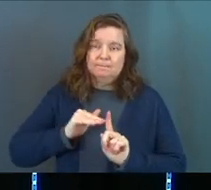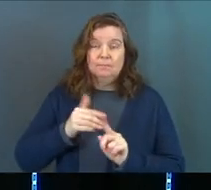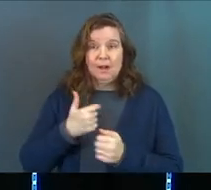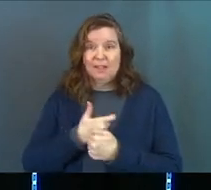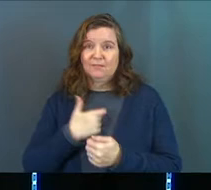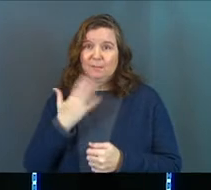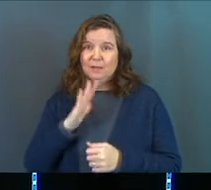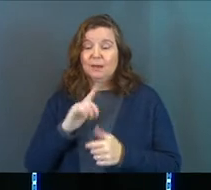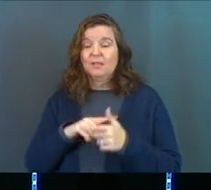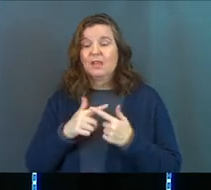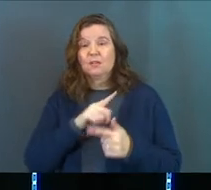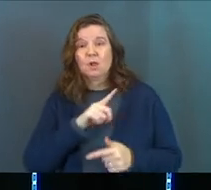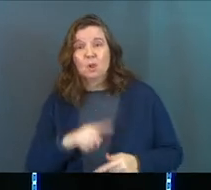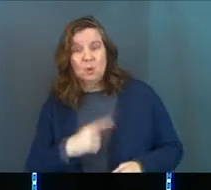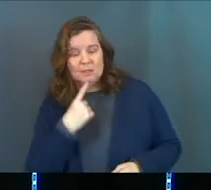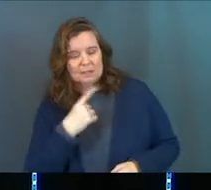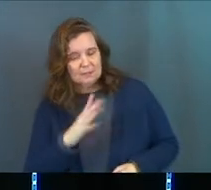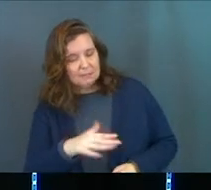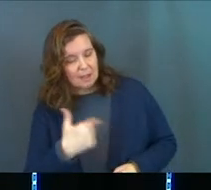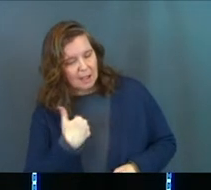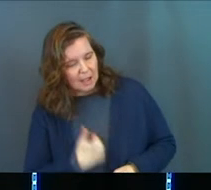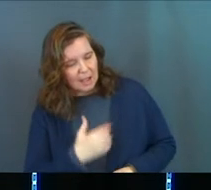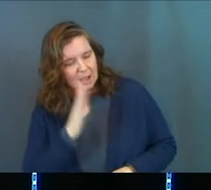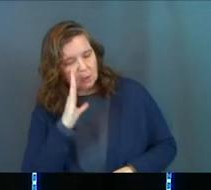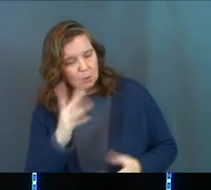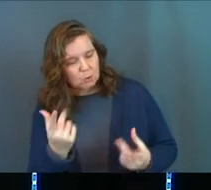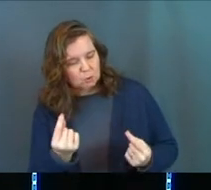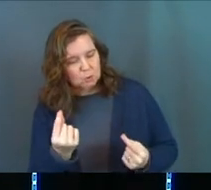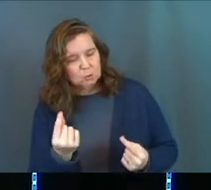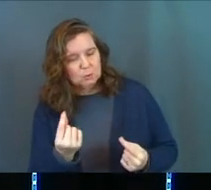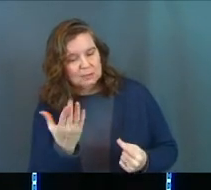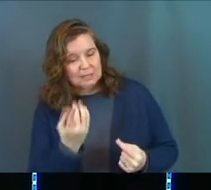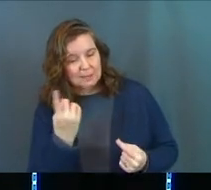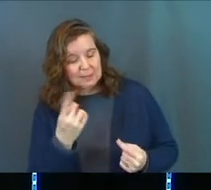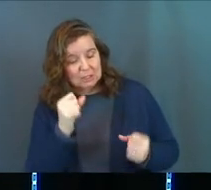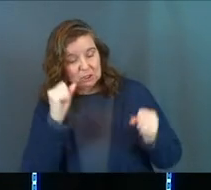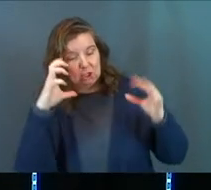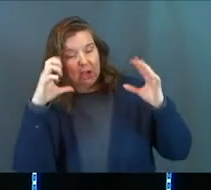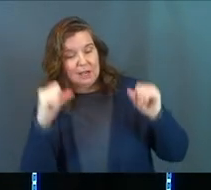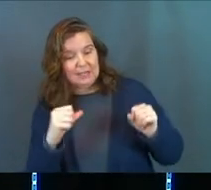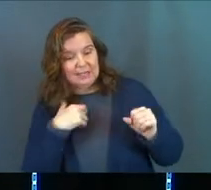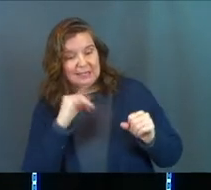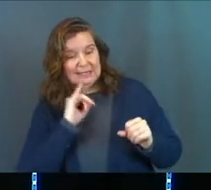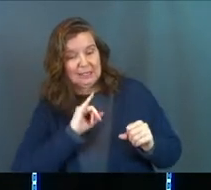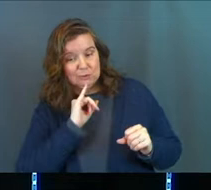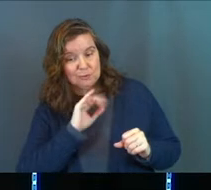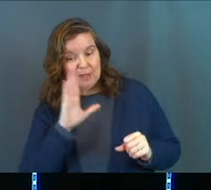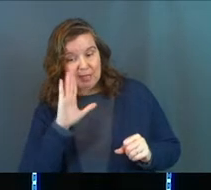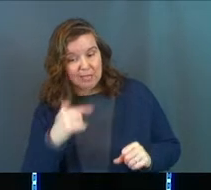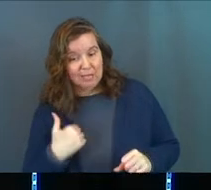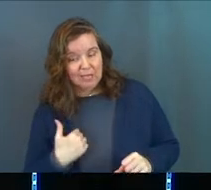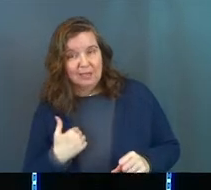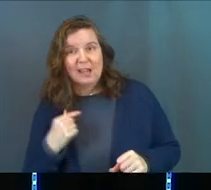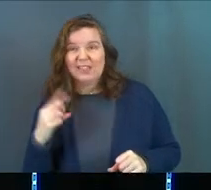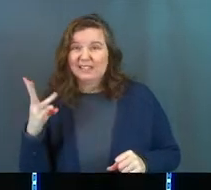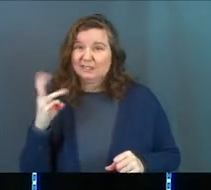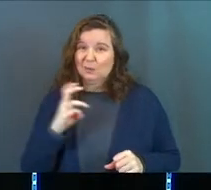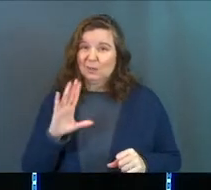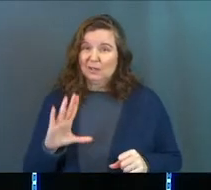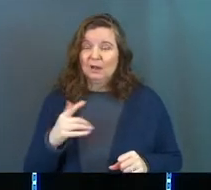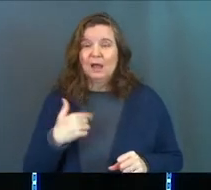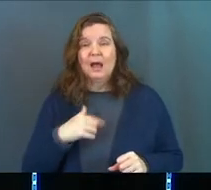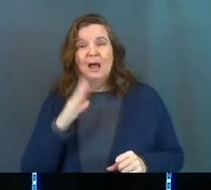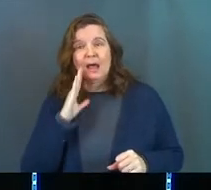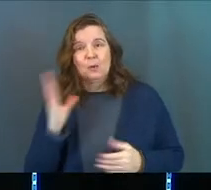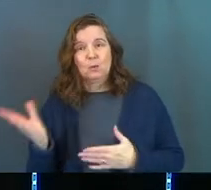God. And then the Lord said to Samuel, I'm about to do something shocking in Israel. And this is weird, okay?